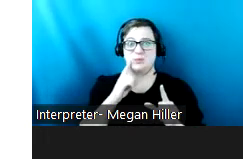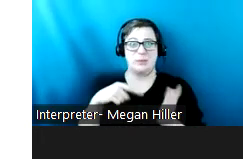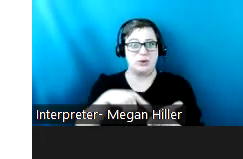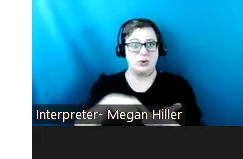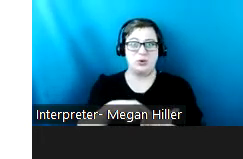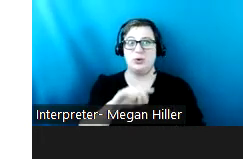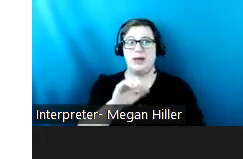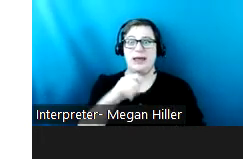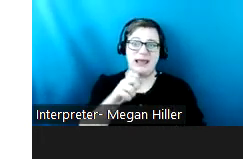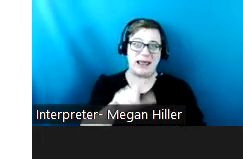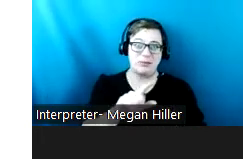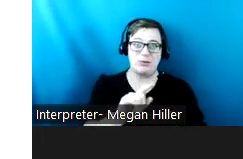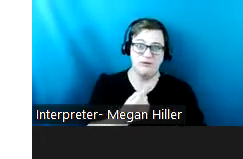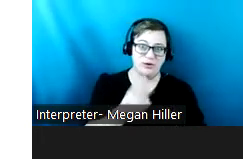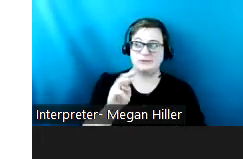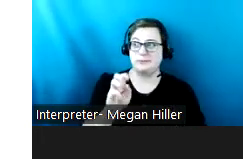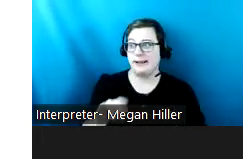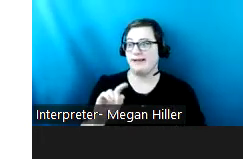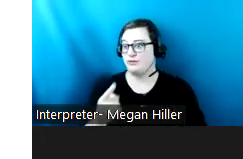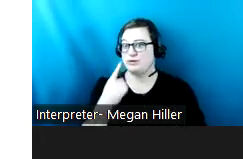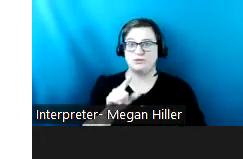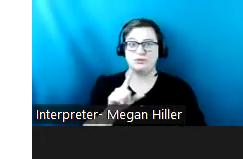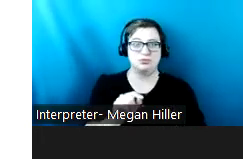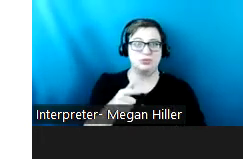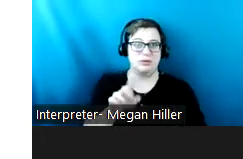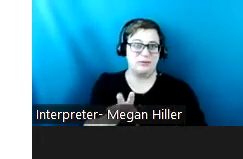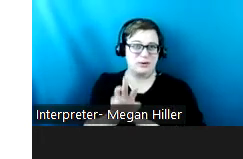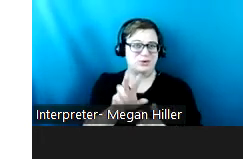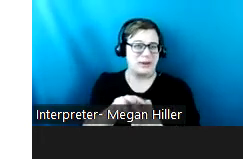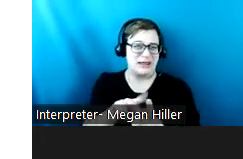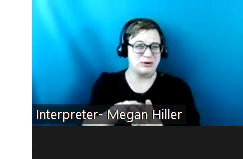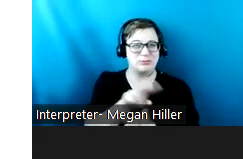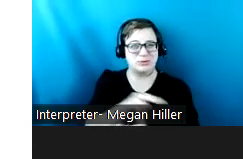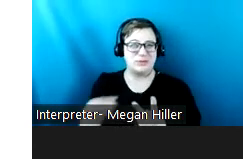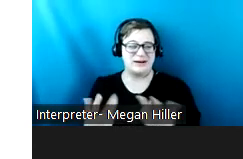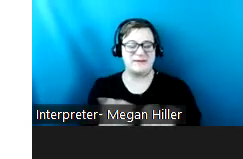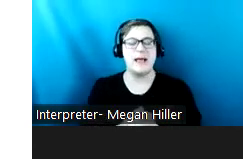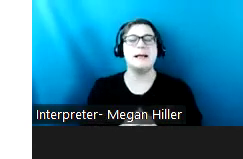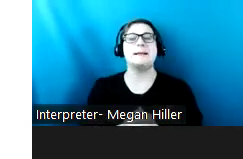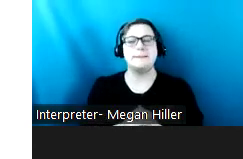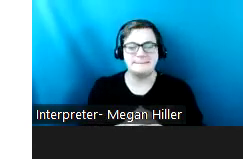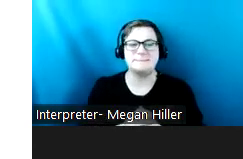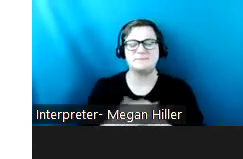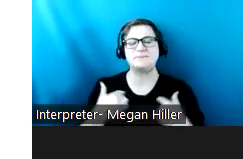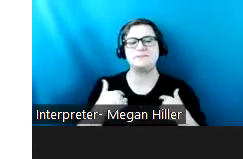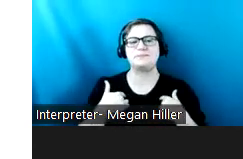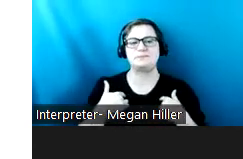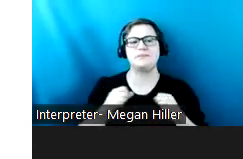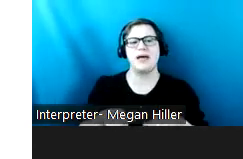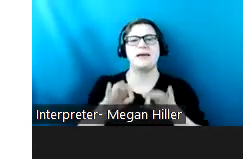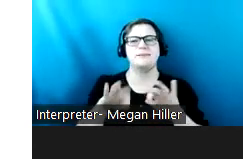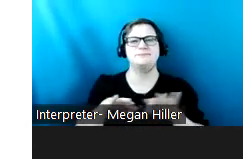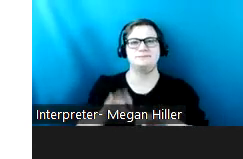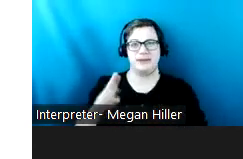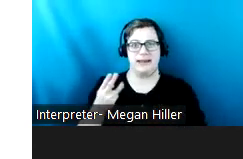1 of 2024. So yes, on either side. I can speak a little bit to the BHA side of